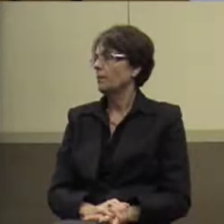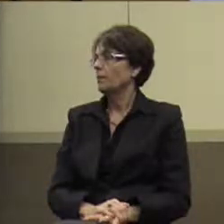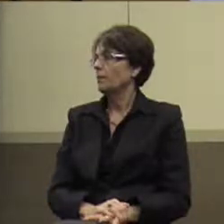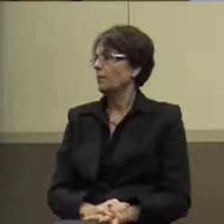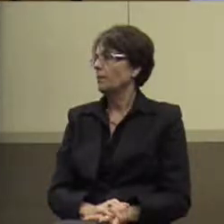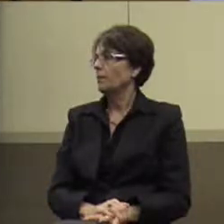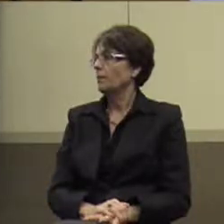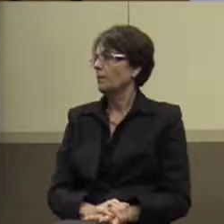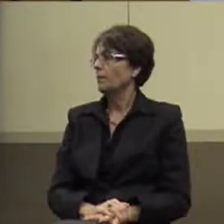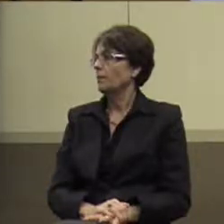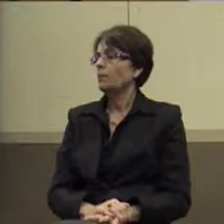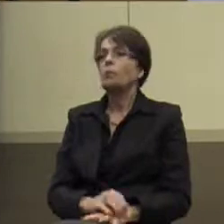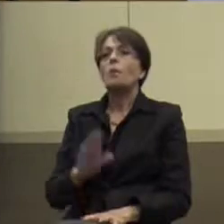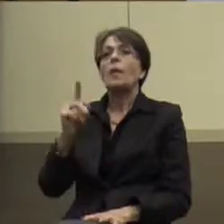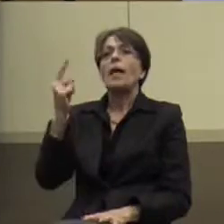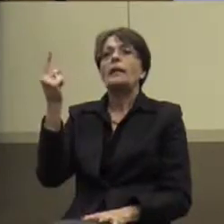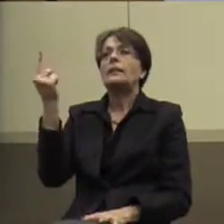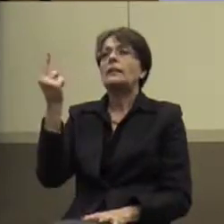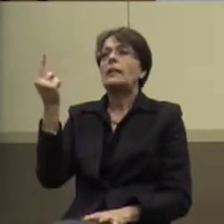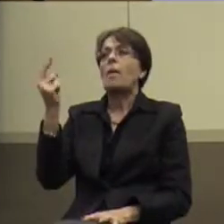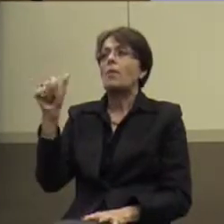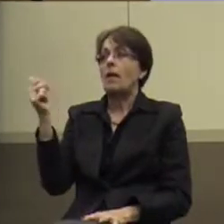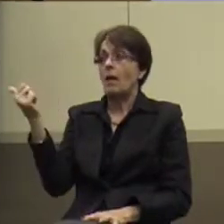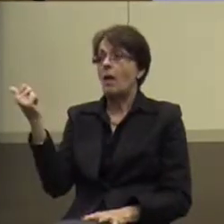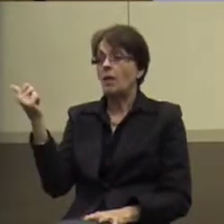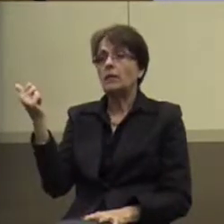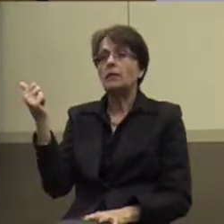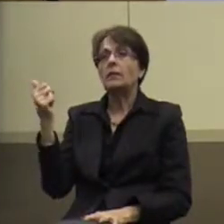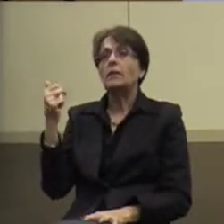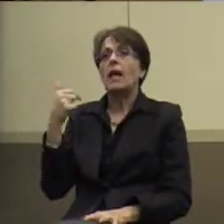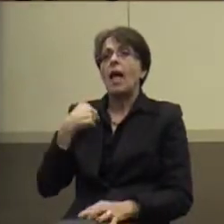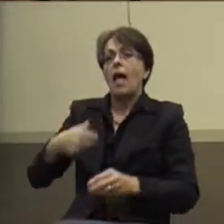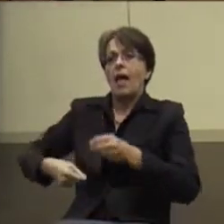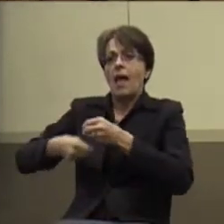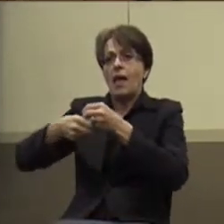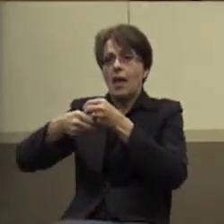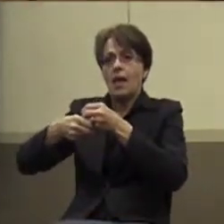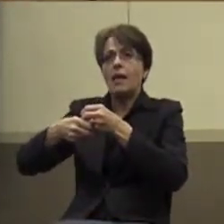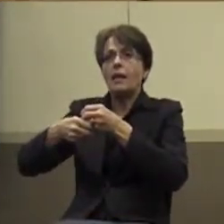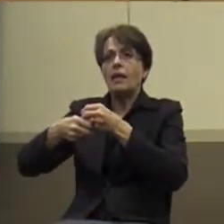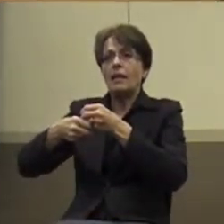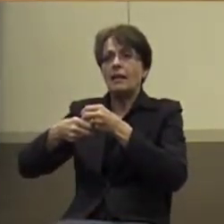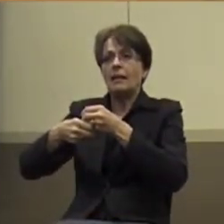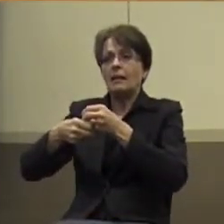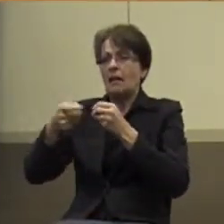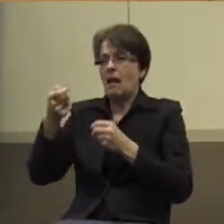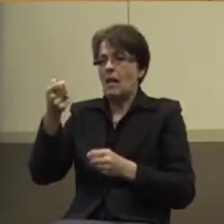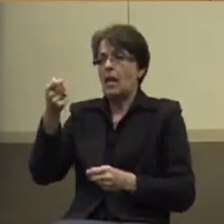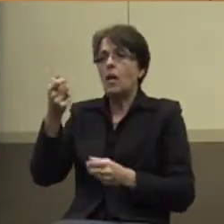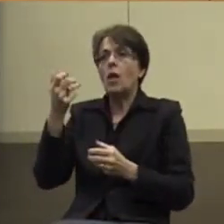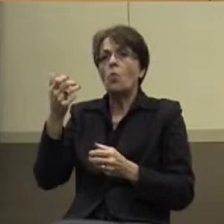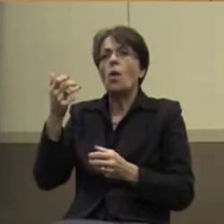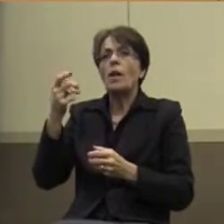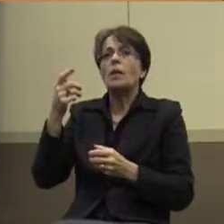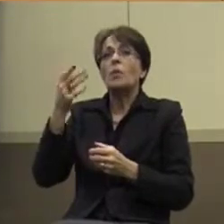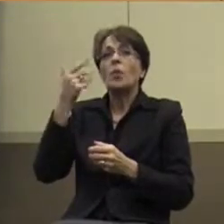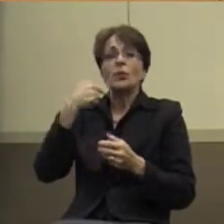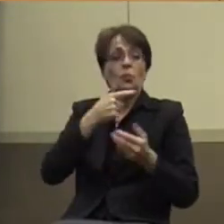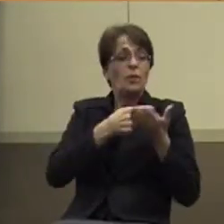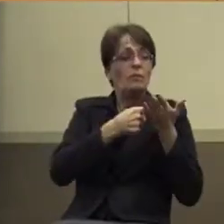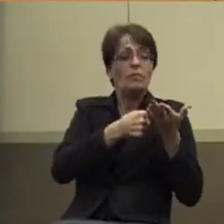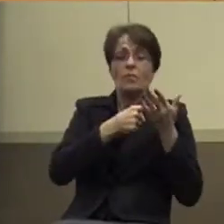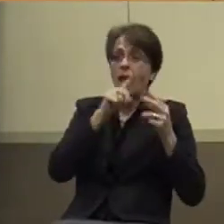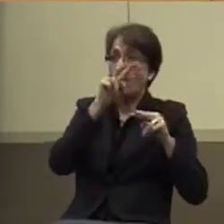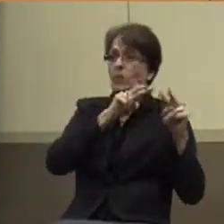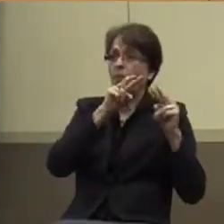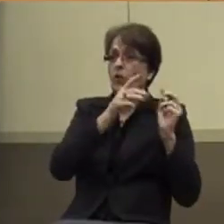Something else that I added a little bit here that I wanted you, since we went over the observational techniques, that I wanted you to focus on a